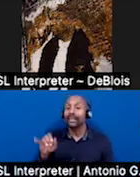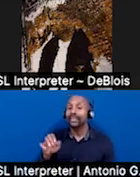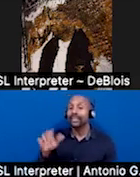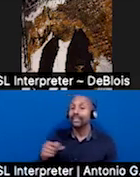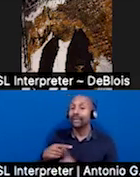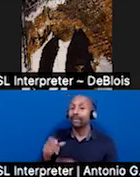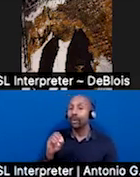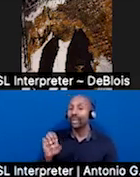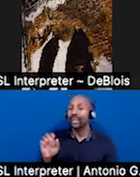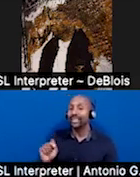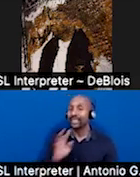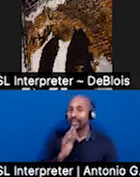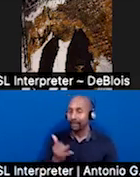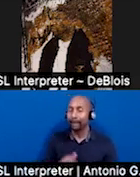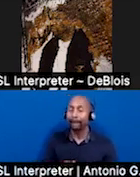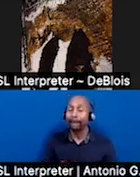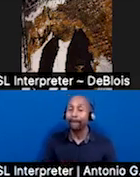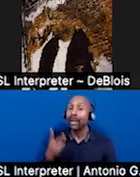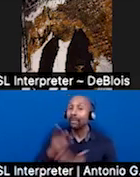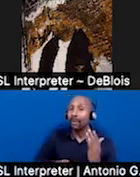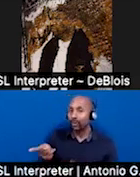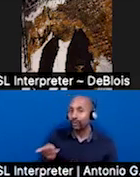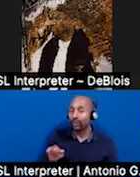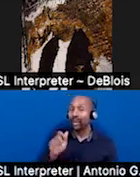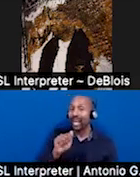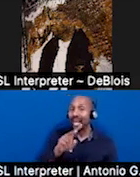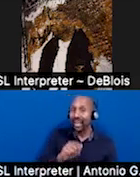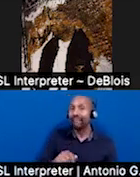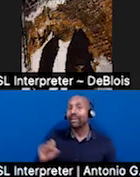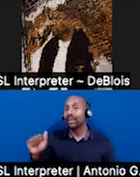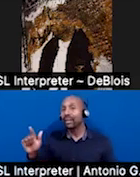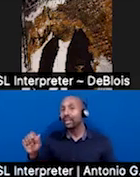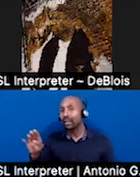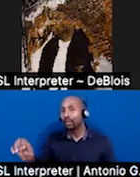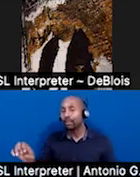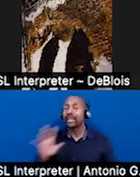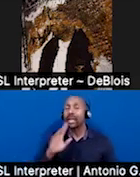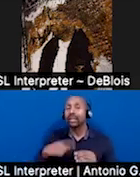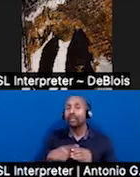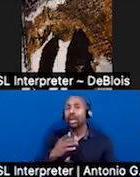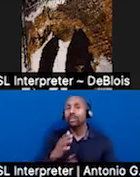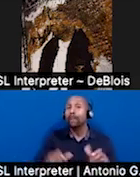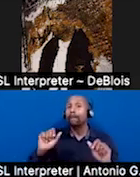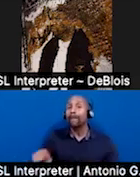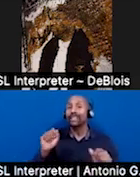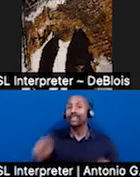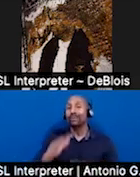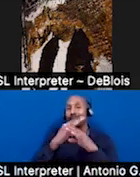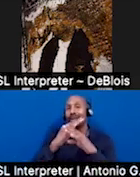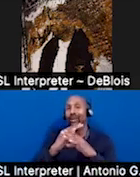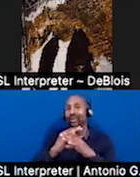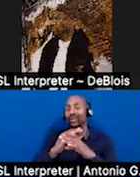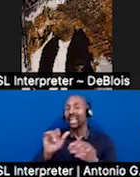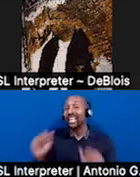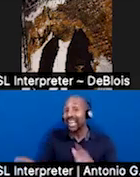Ava and Salome, you both alluded to some of the potential barriers you might have in